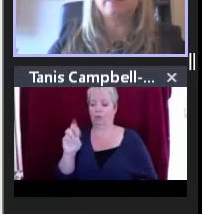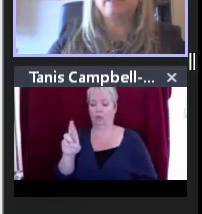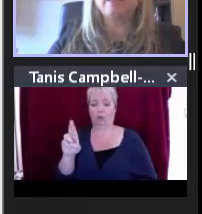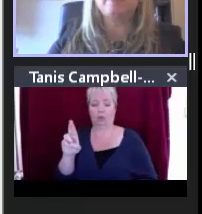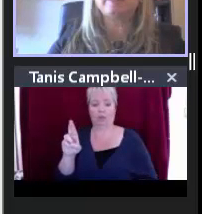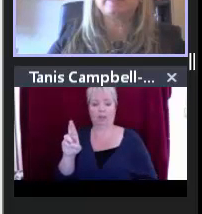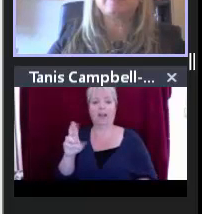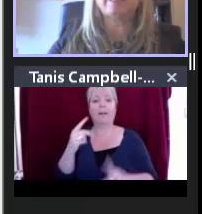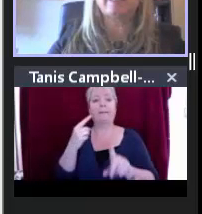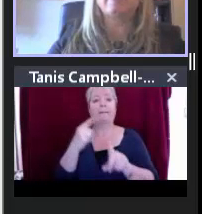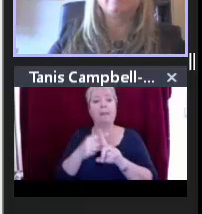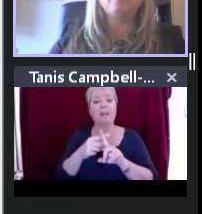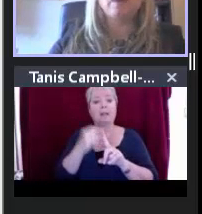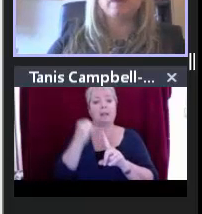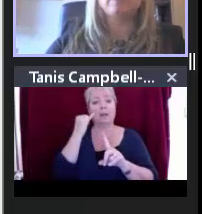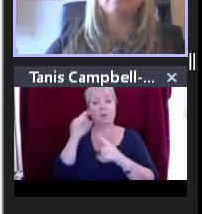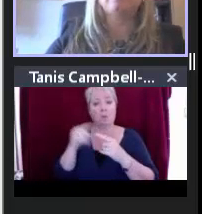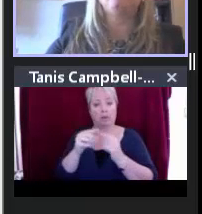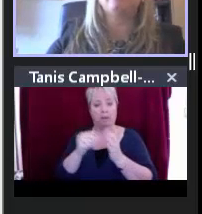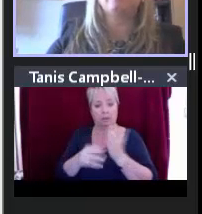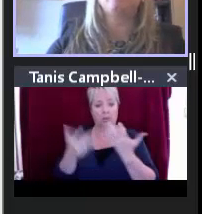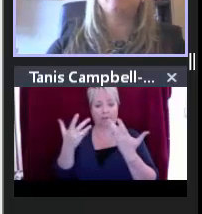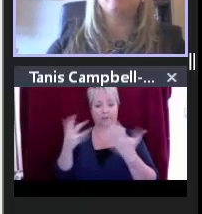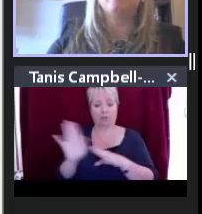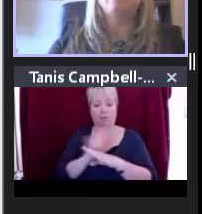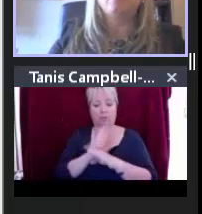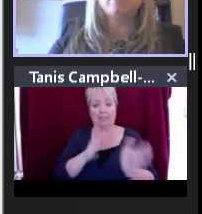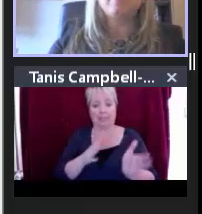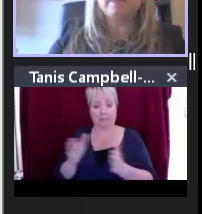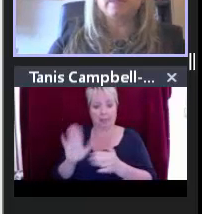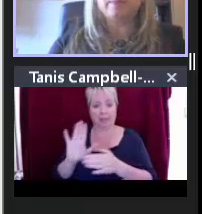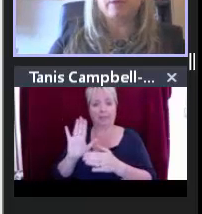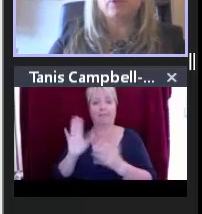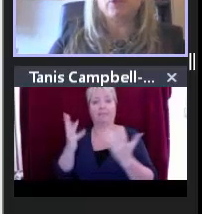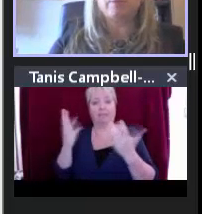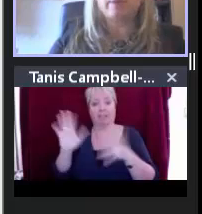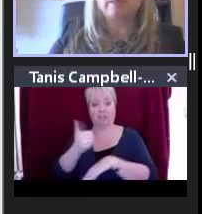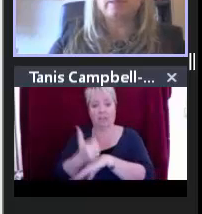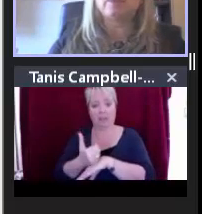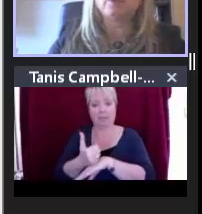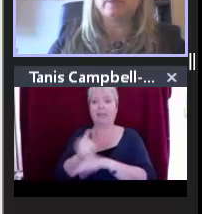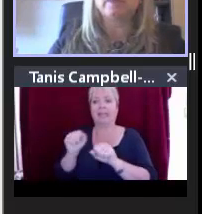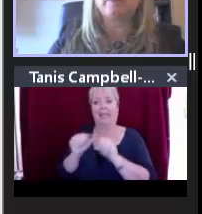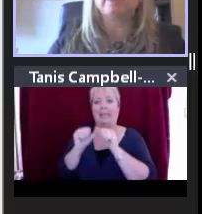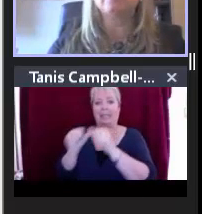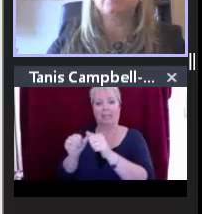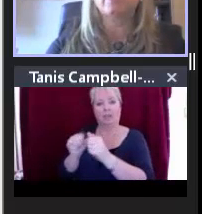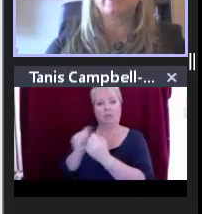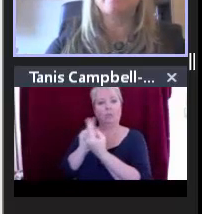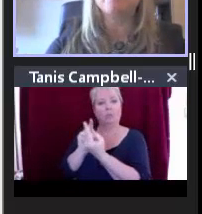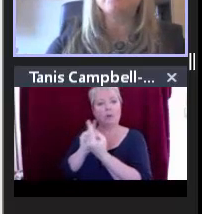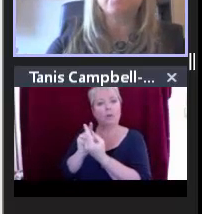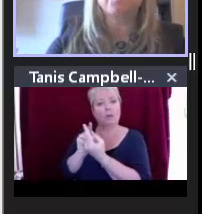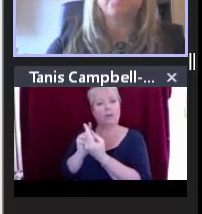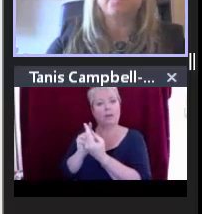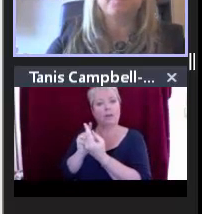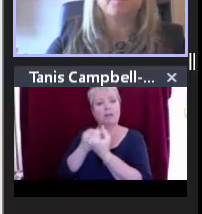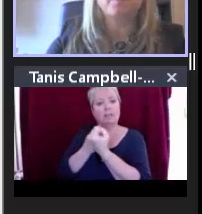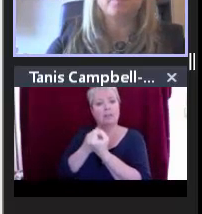person's completed a business plan, we can continue to help them on a business mentorship basis during business startup.